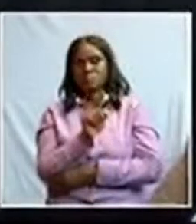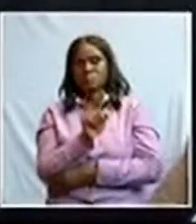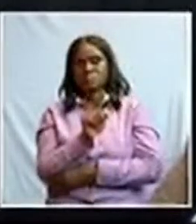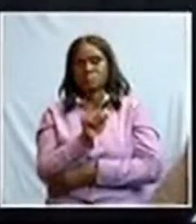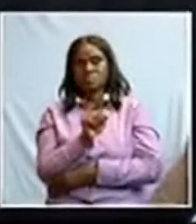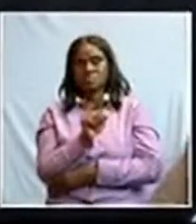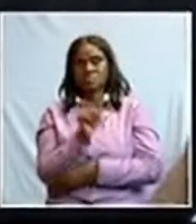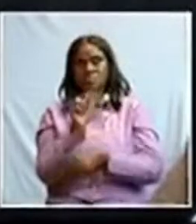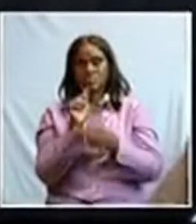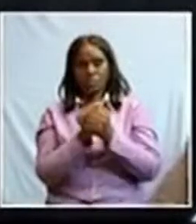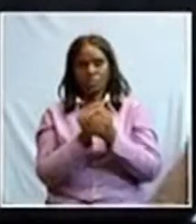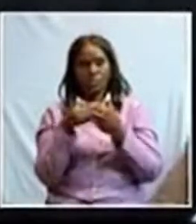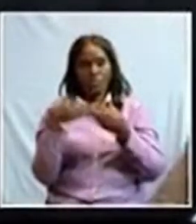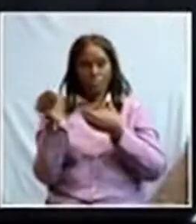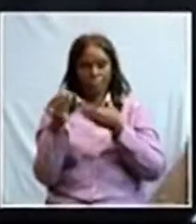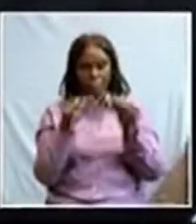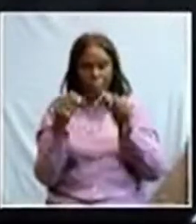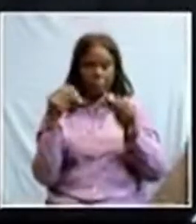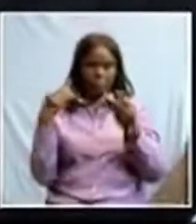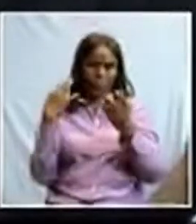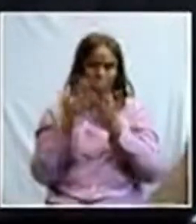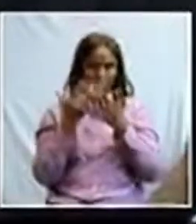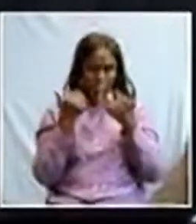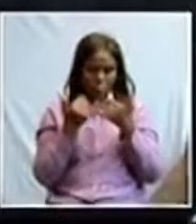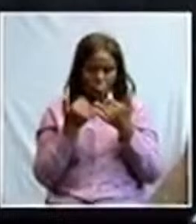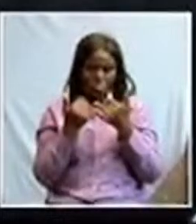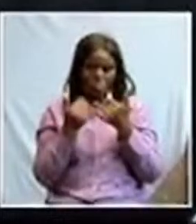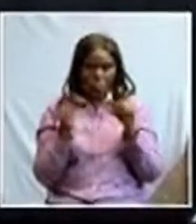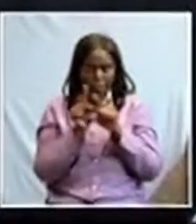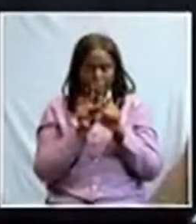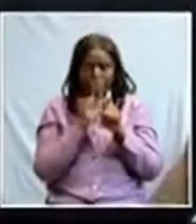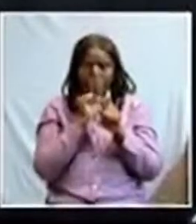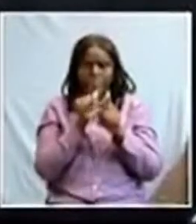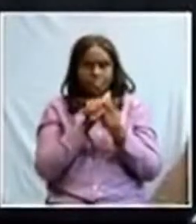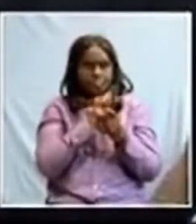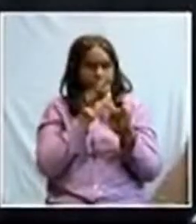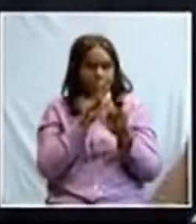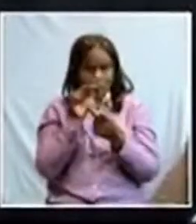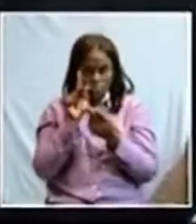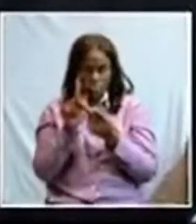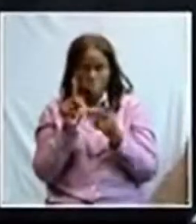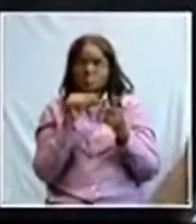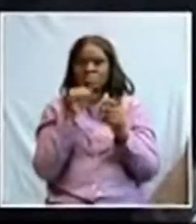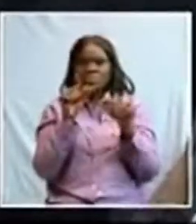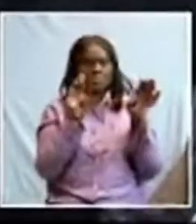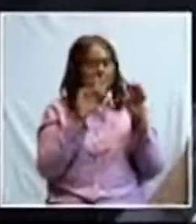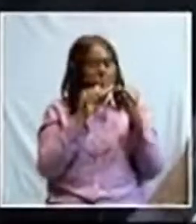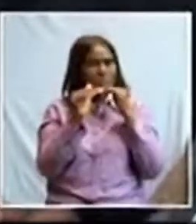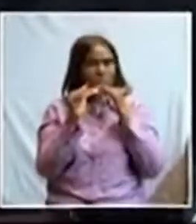and the expenditure to date is not equal?